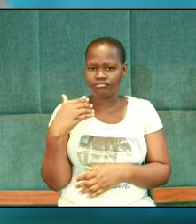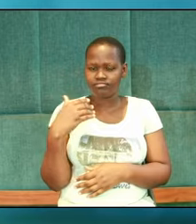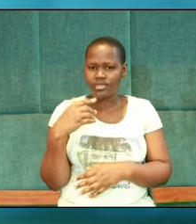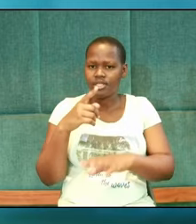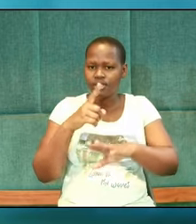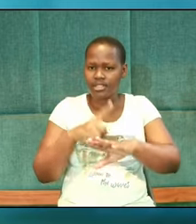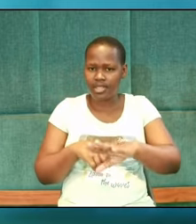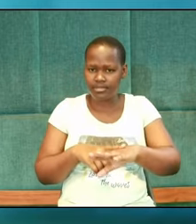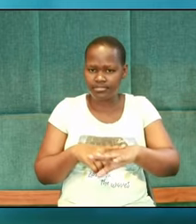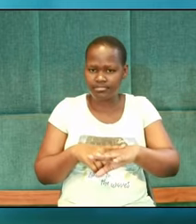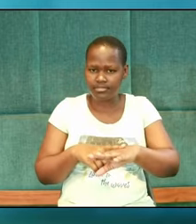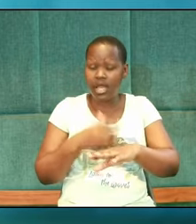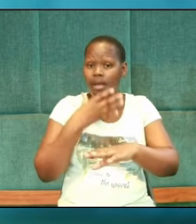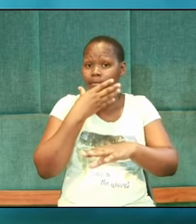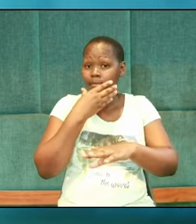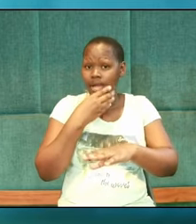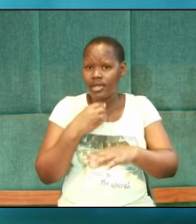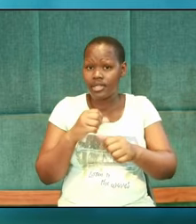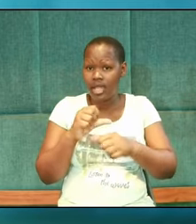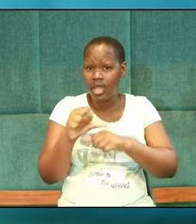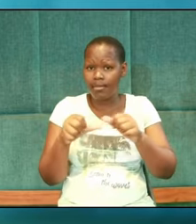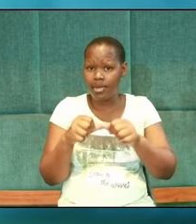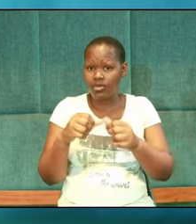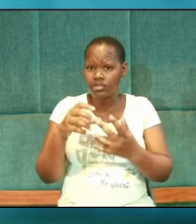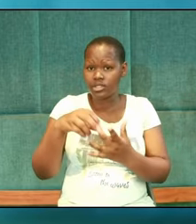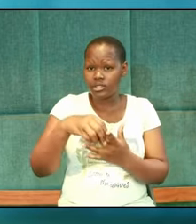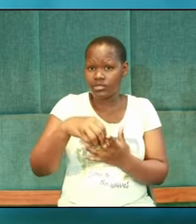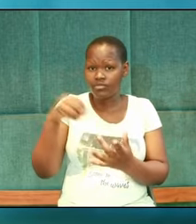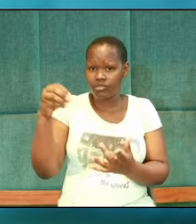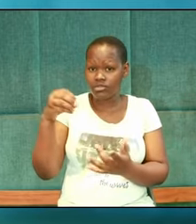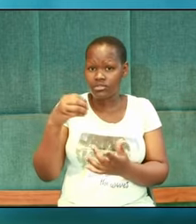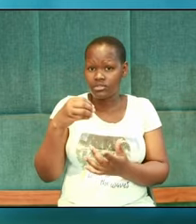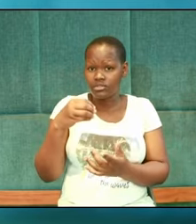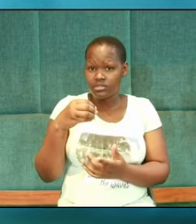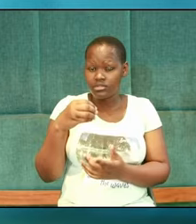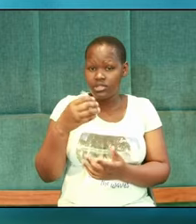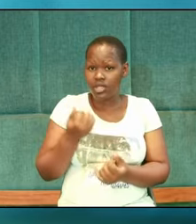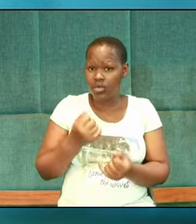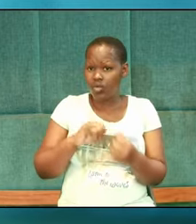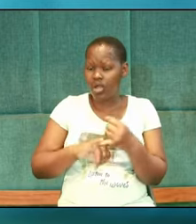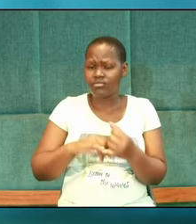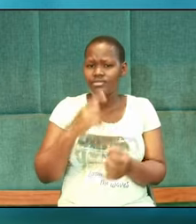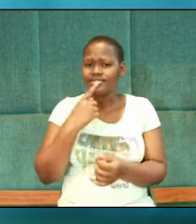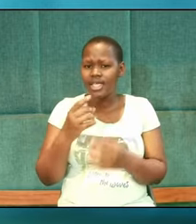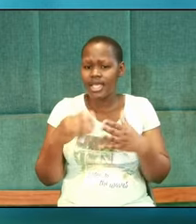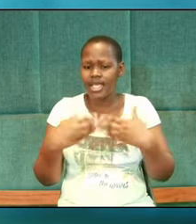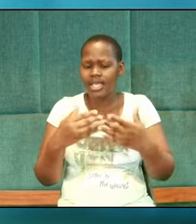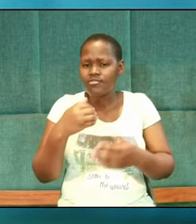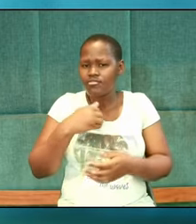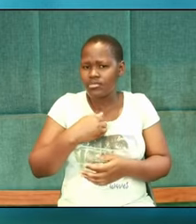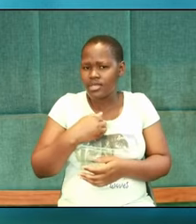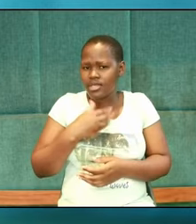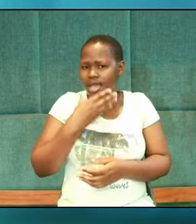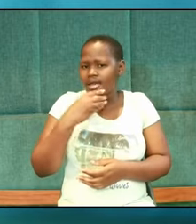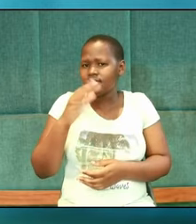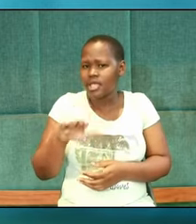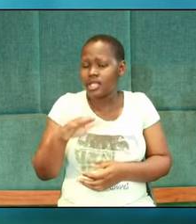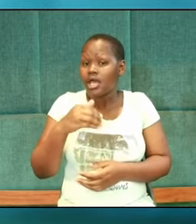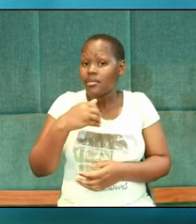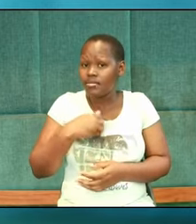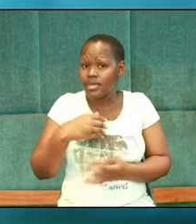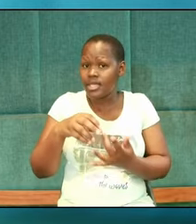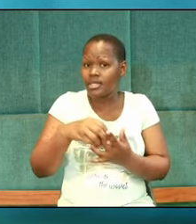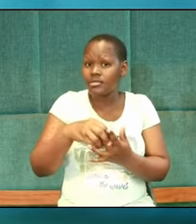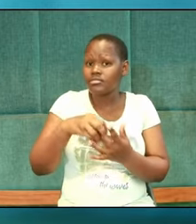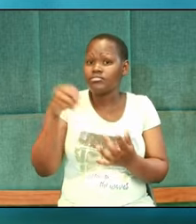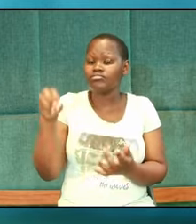Renaissance, a man is about to divorce the wife. She's not giving me a son. I will divorce. And he kept